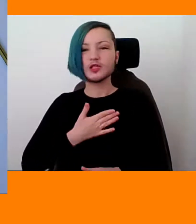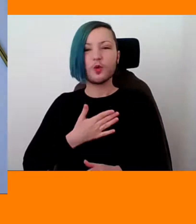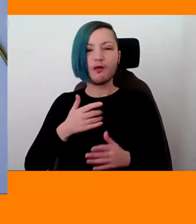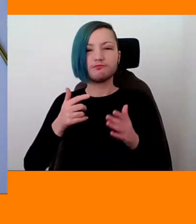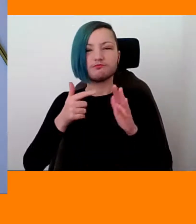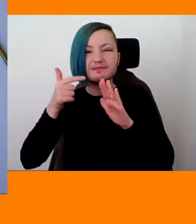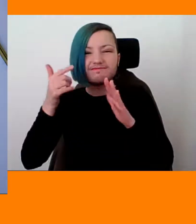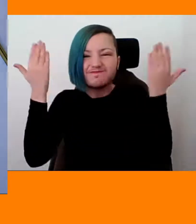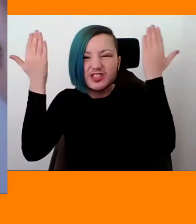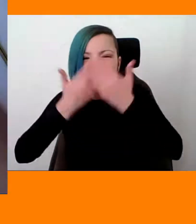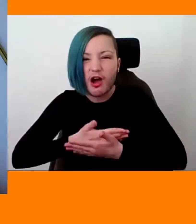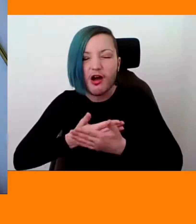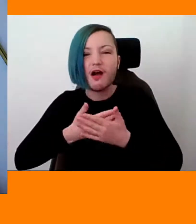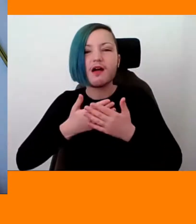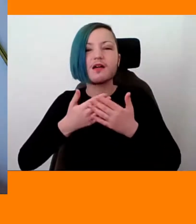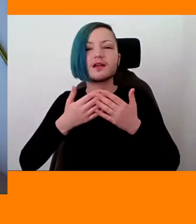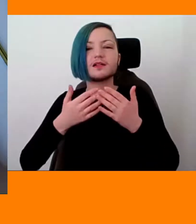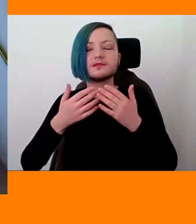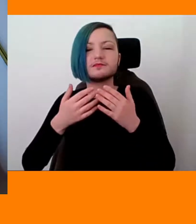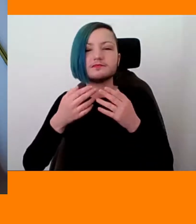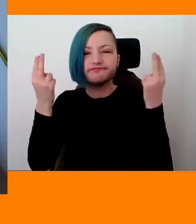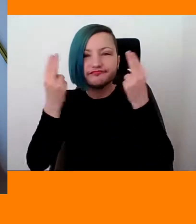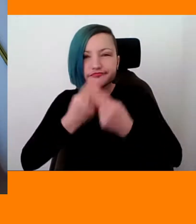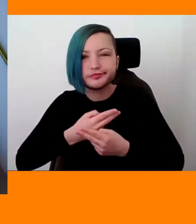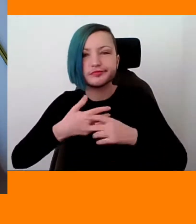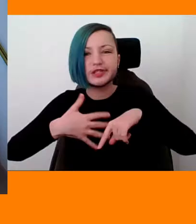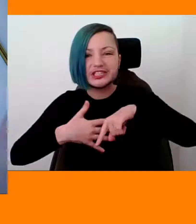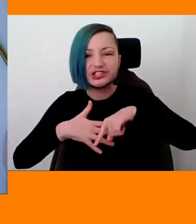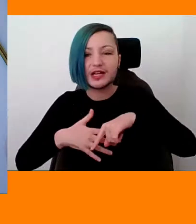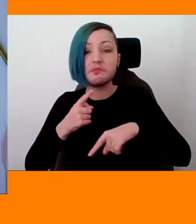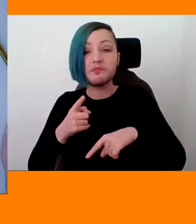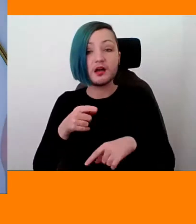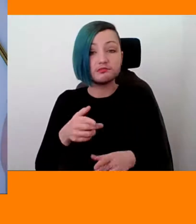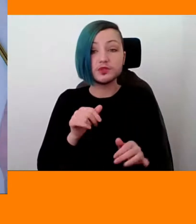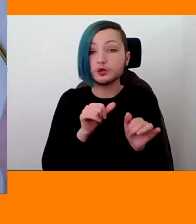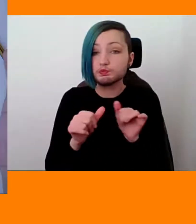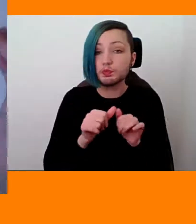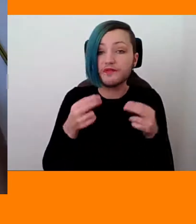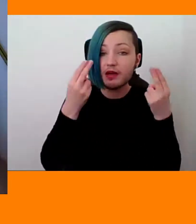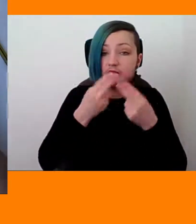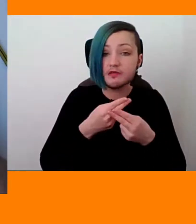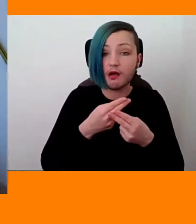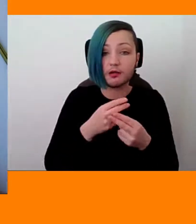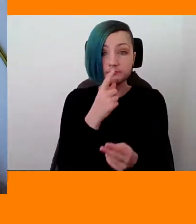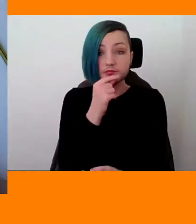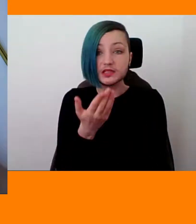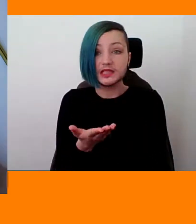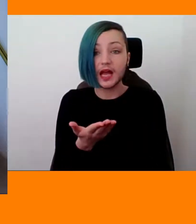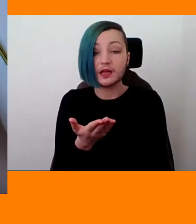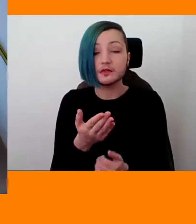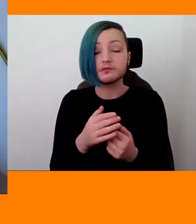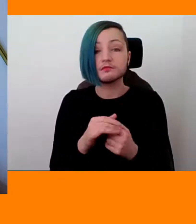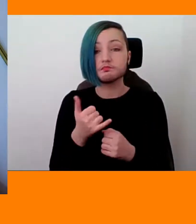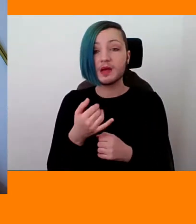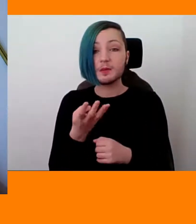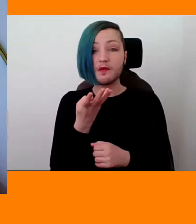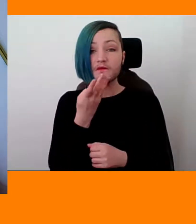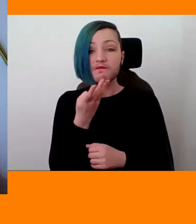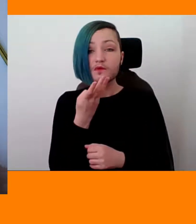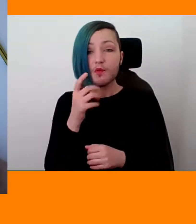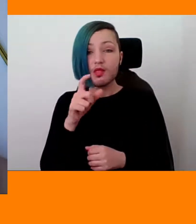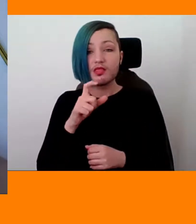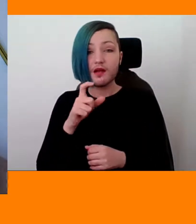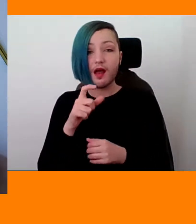dark. But if you want to be a little bit darker here, feel free to take a much darker pencil and just repeat the same thing that